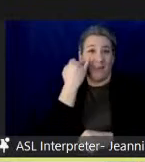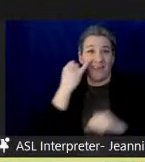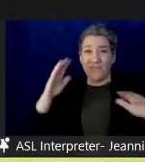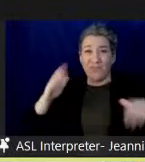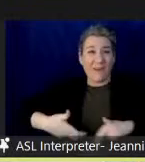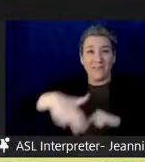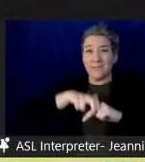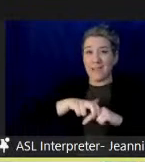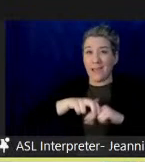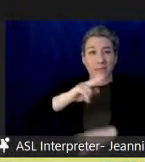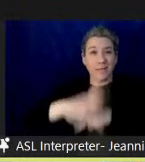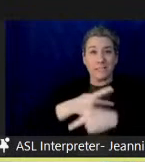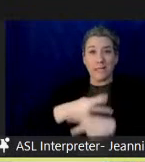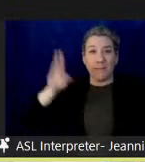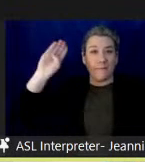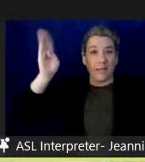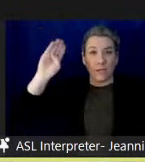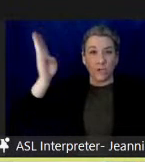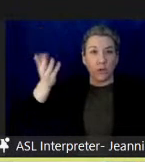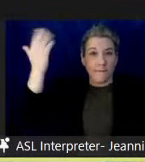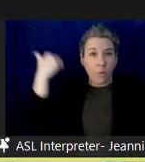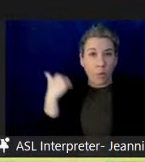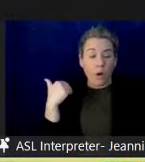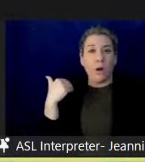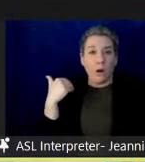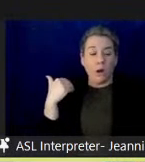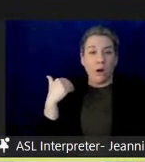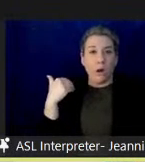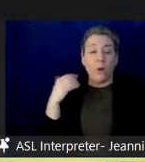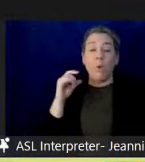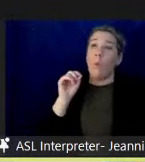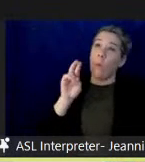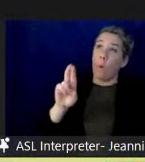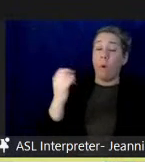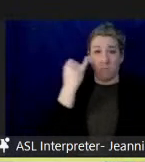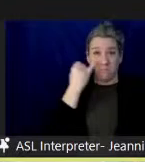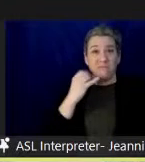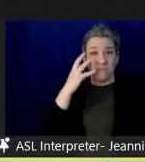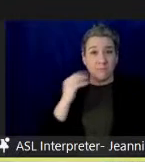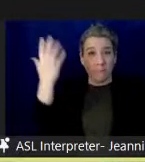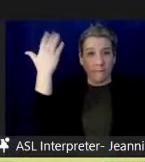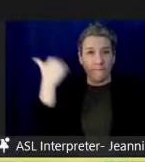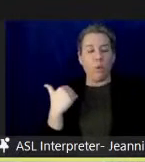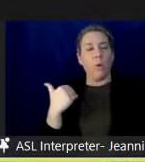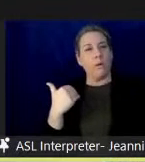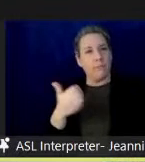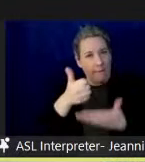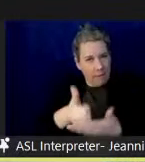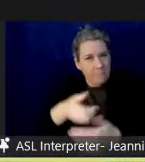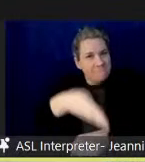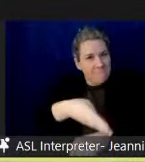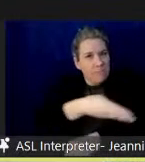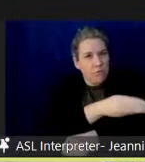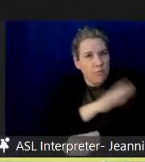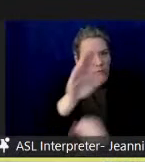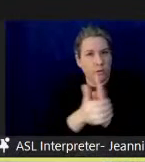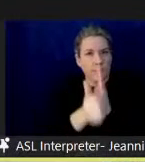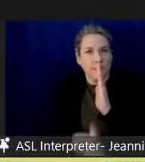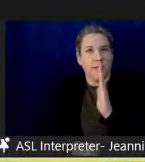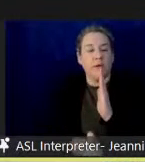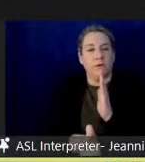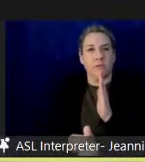lectures before involving this type of curriculum, or if you have, I'm here to sharpen those tools you may already possess or help you to